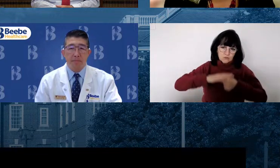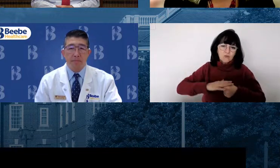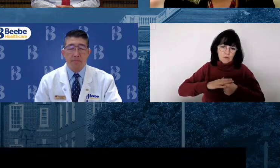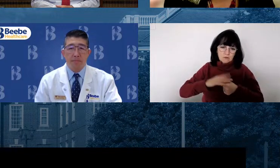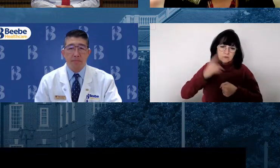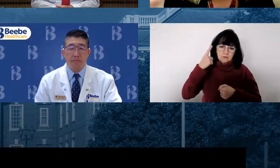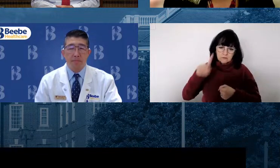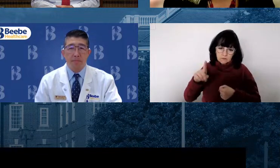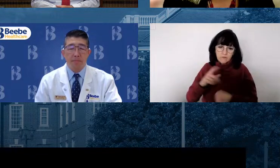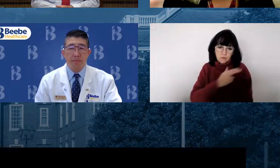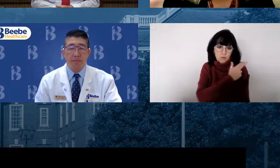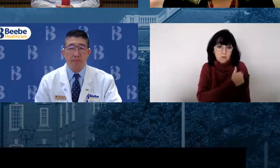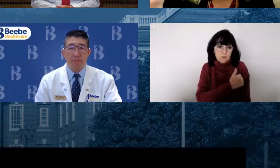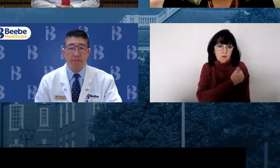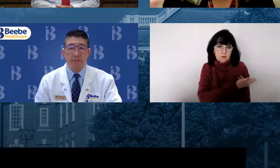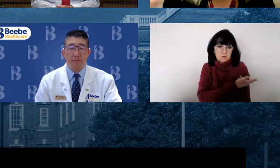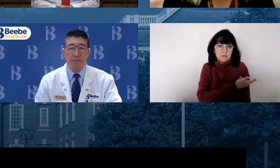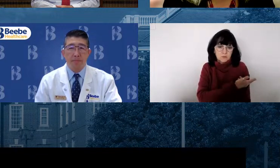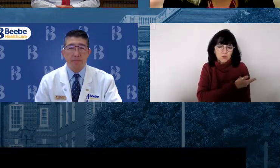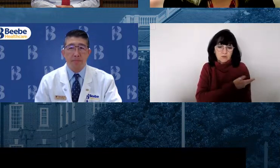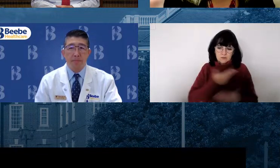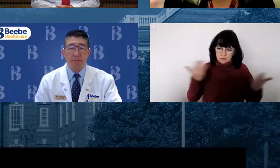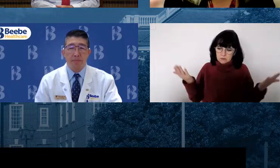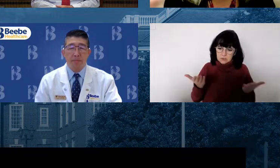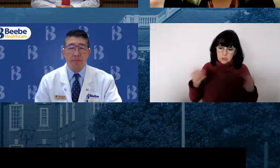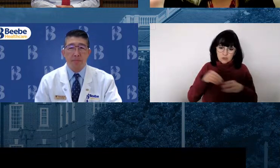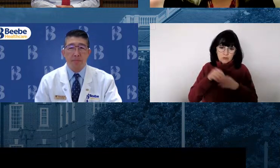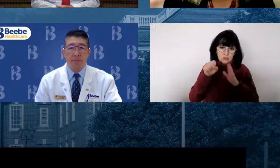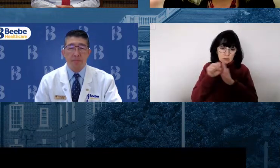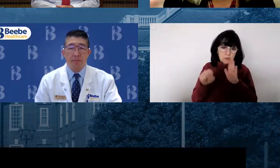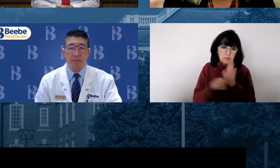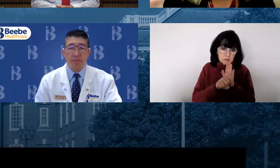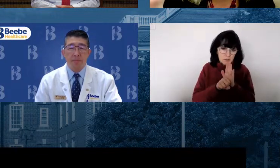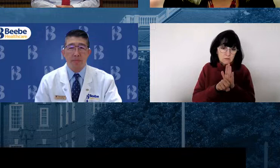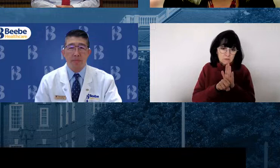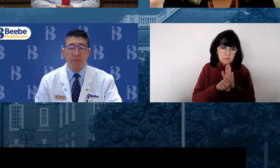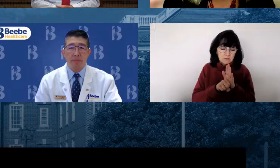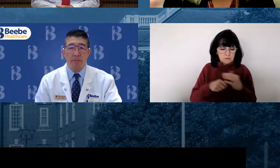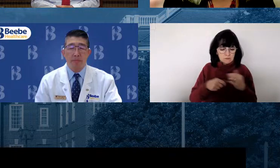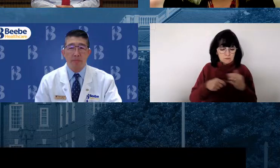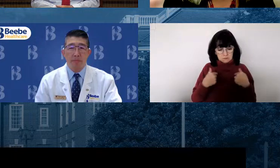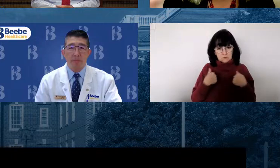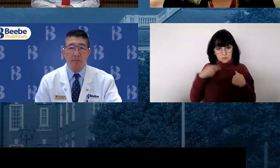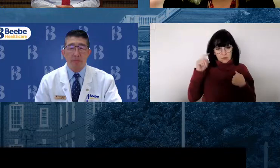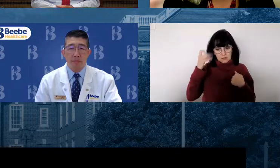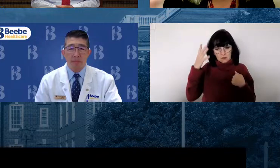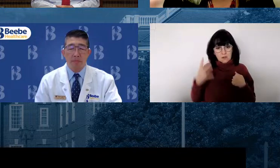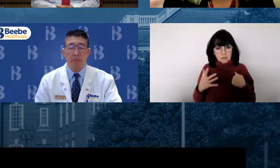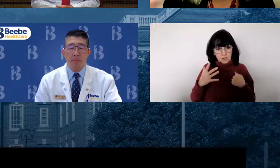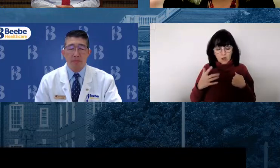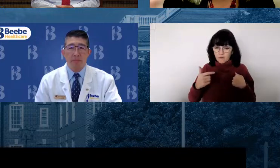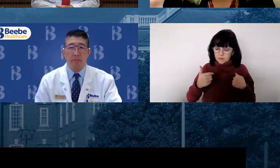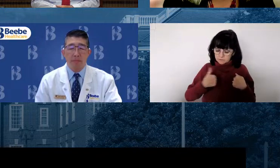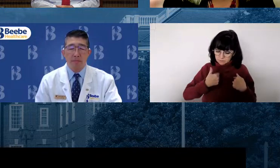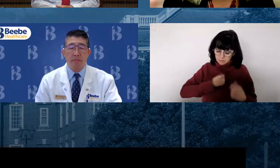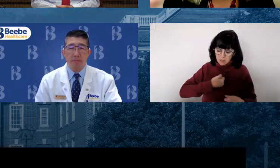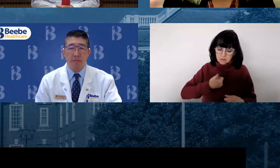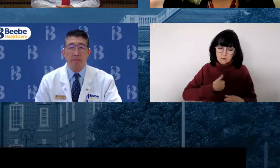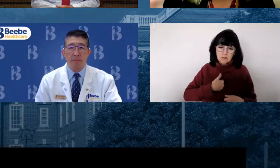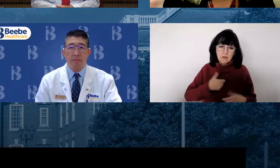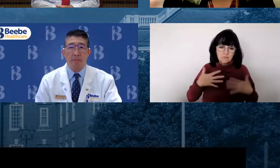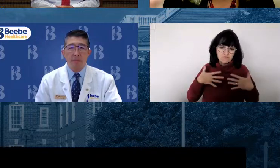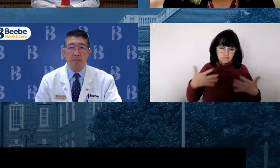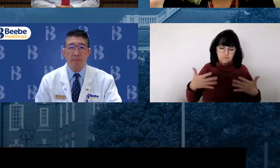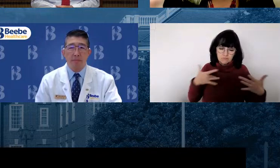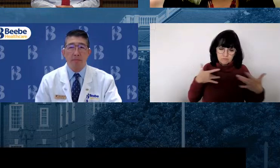resources. It's something that, as governor, I've looked at and focused on since the beginning, and we'll explain a